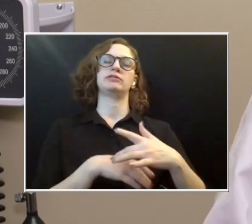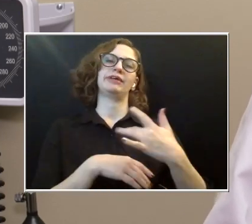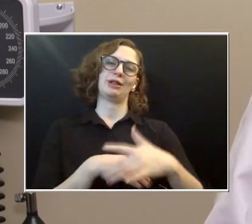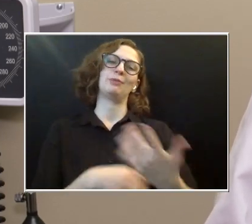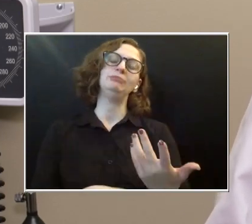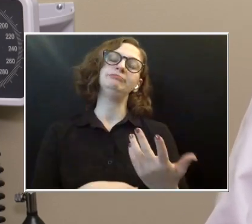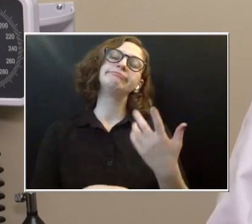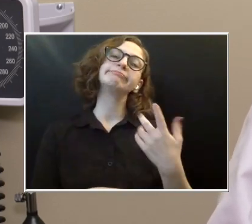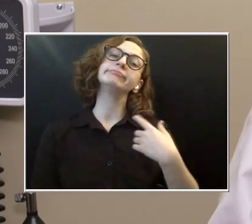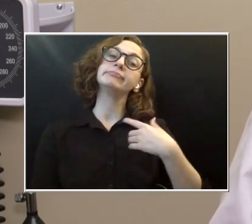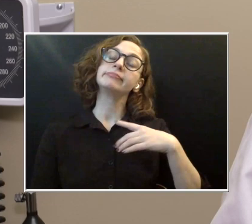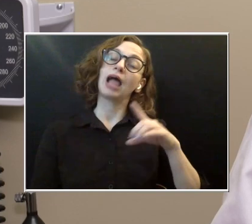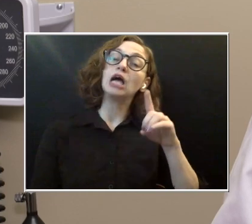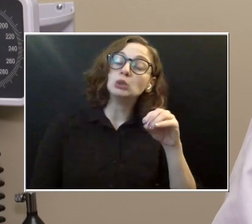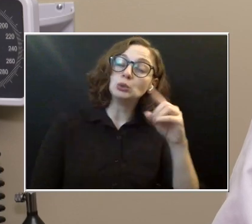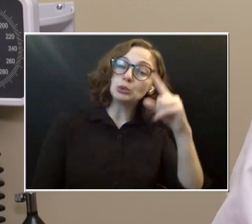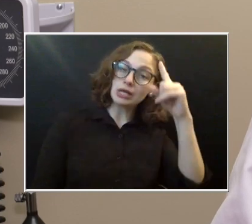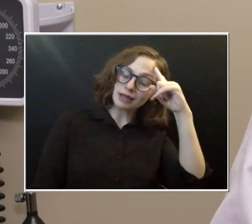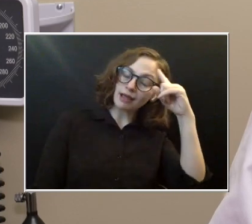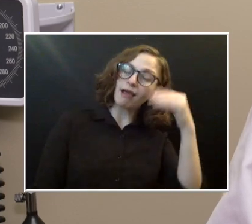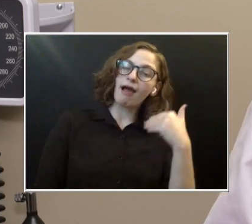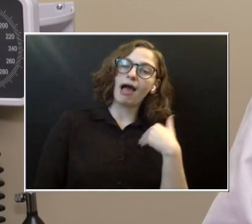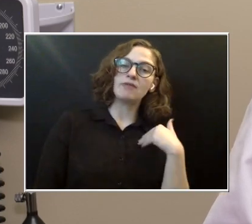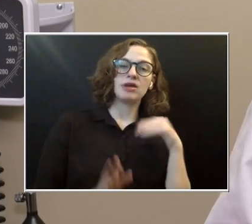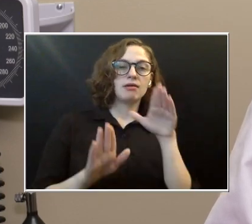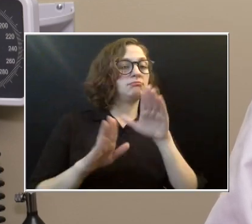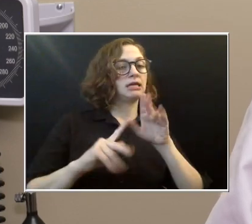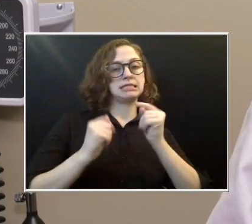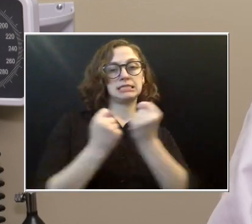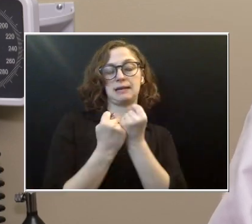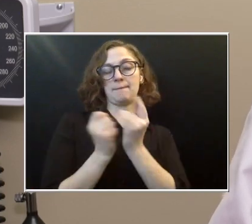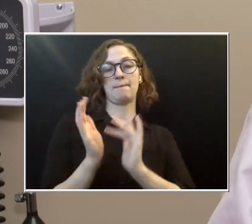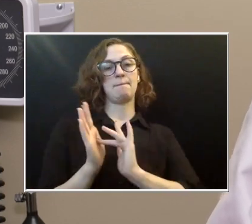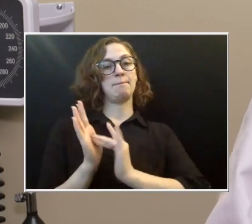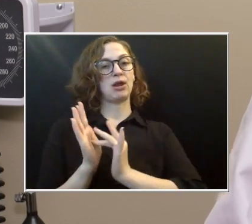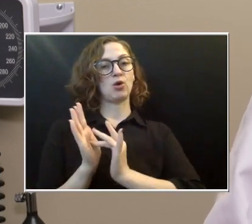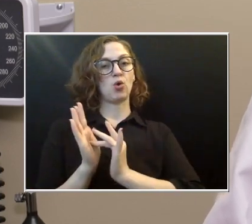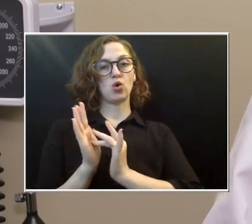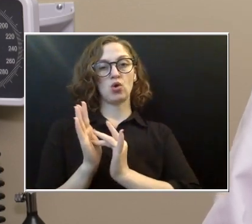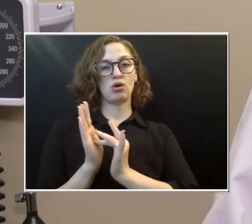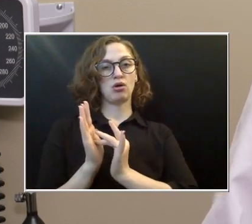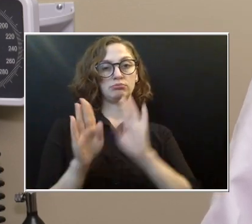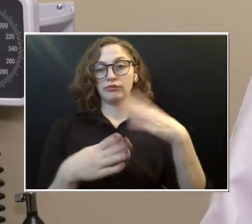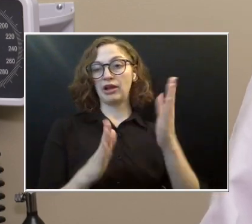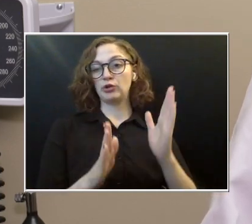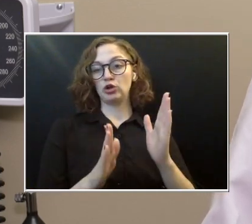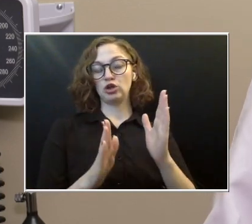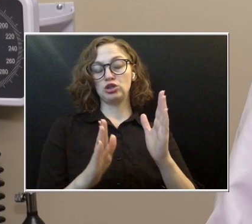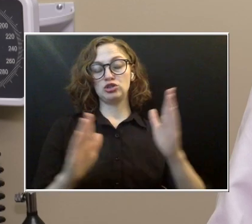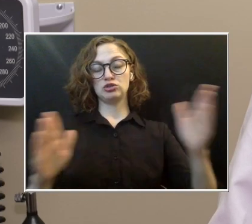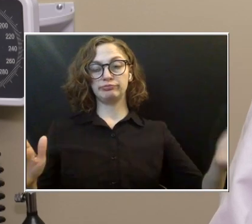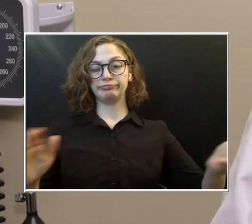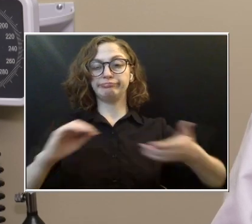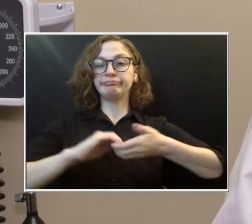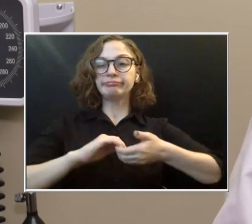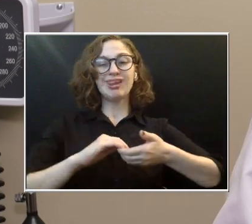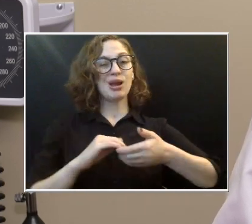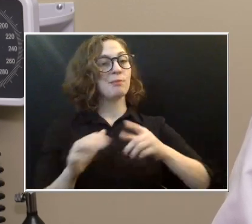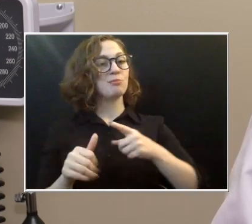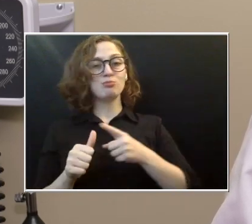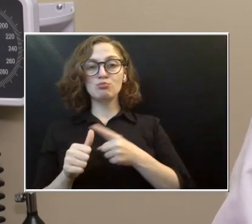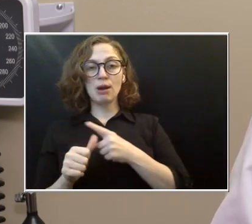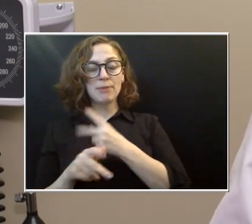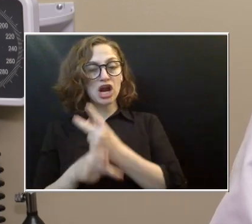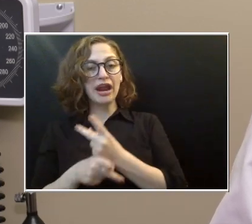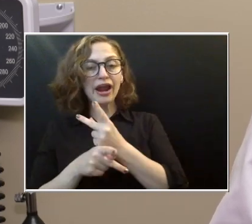having an amazing team of medical providers, both our primary care docs, orthopedic sports medicine docs, and all the athletic